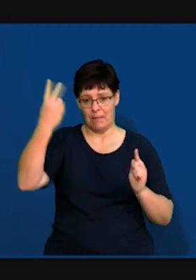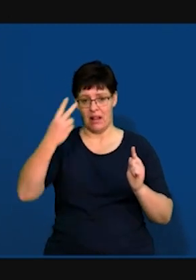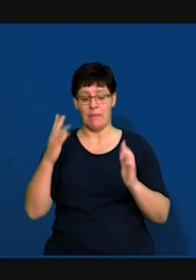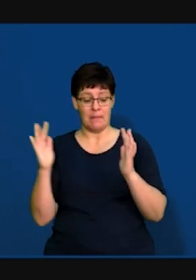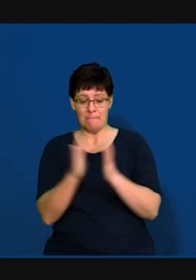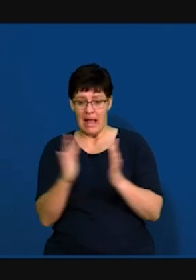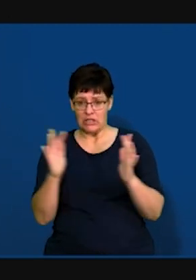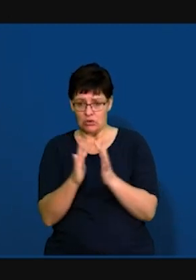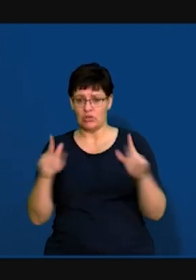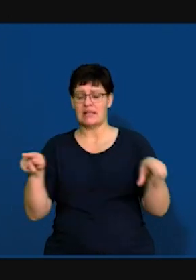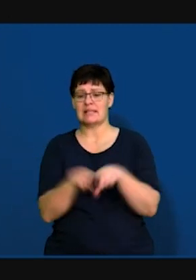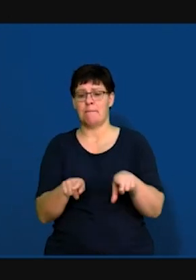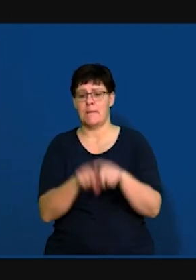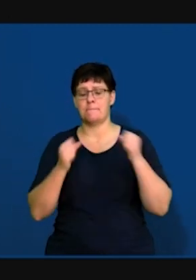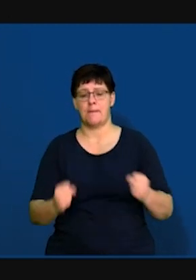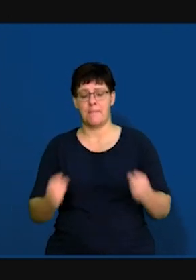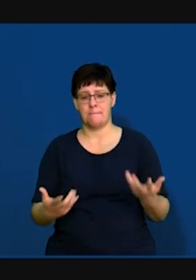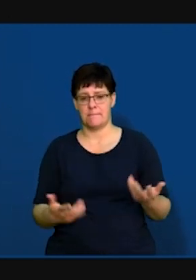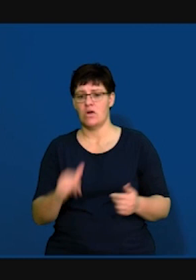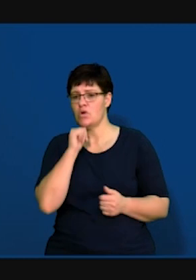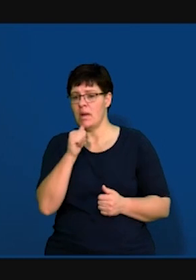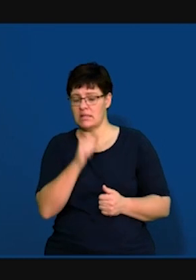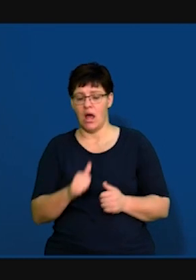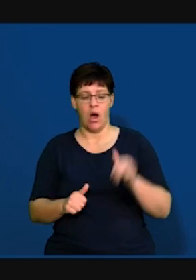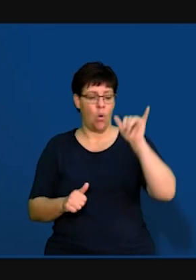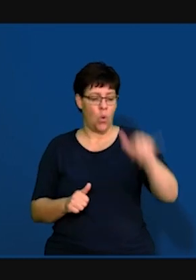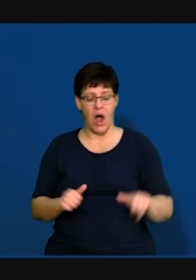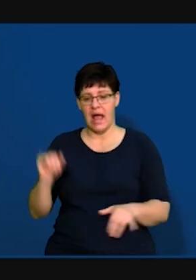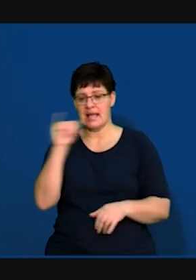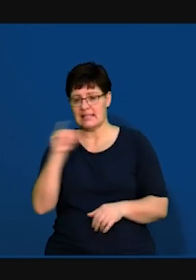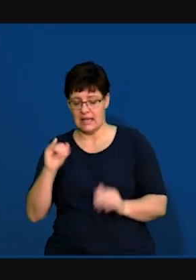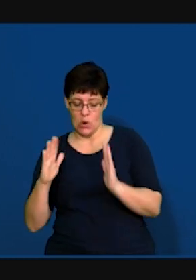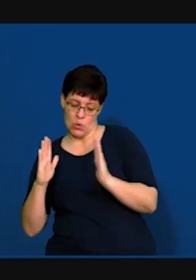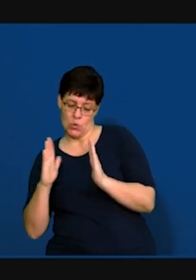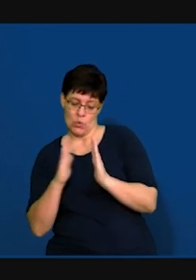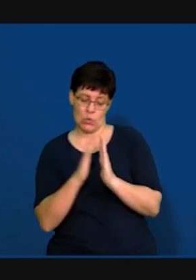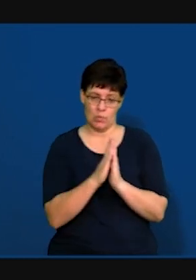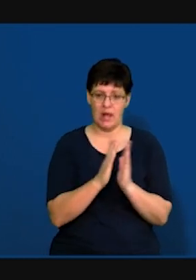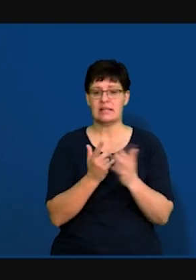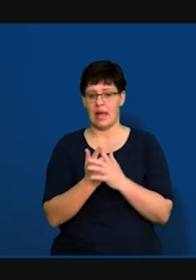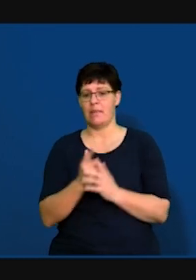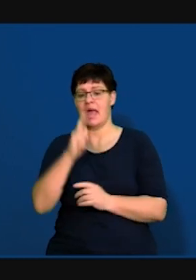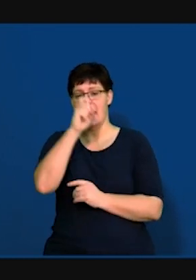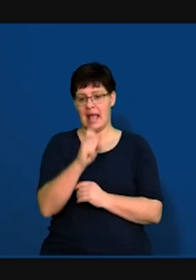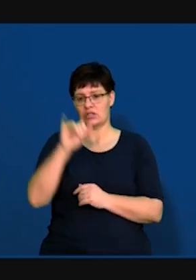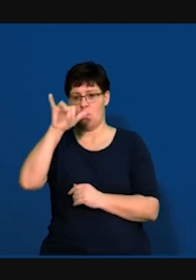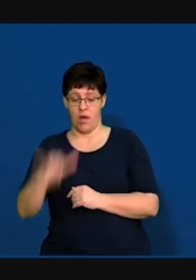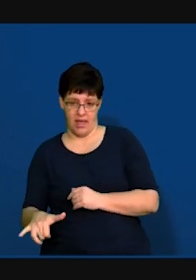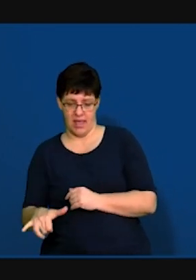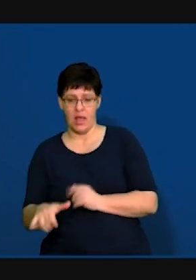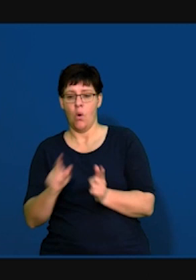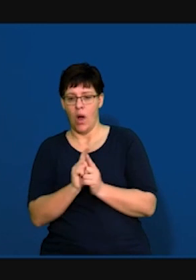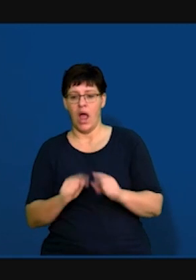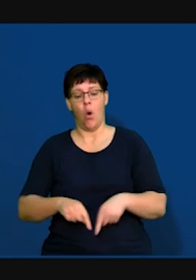Okay? For never mind, Y and Z will experience a force of attraction just like X and Y because these are typically